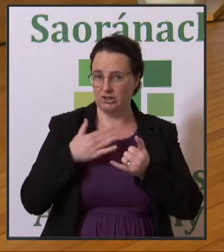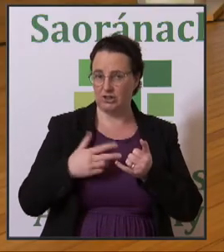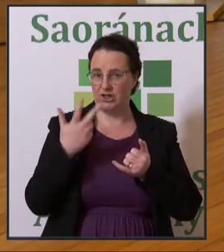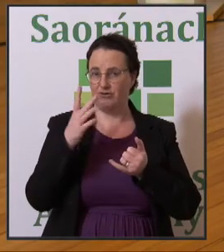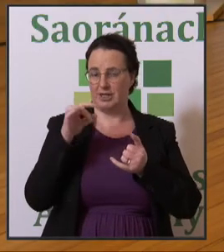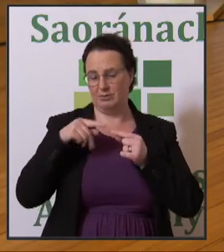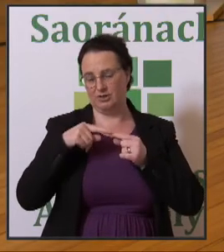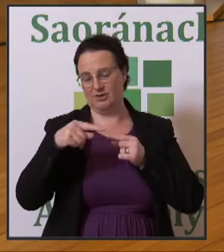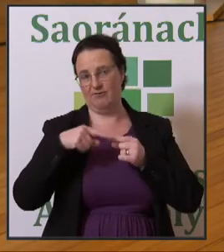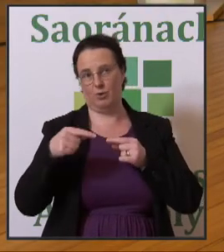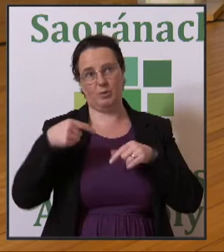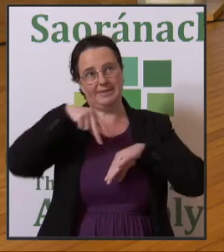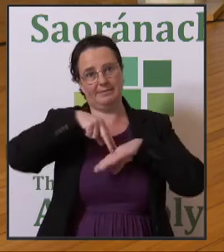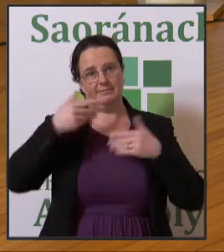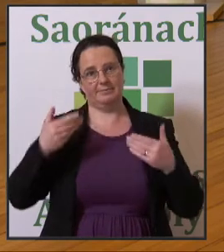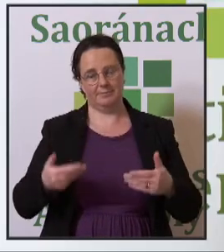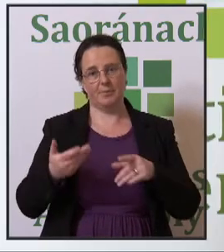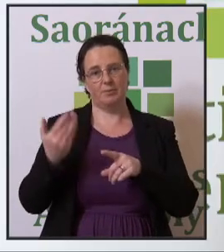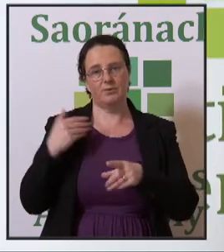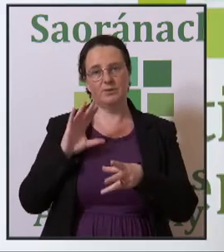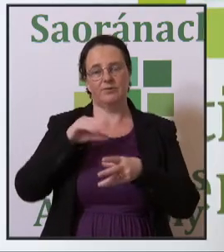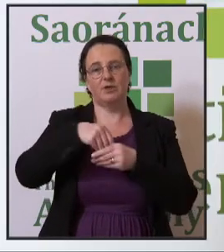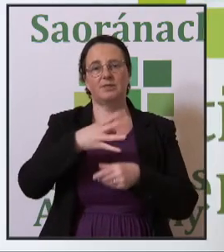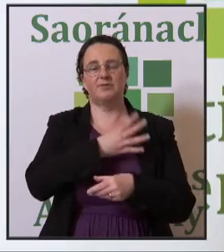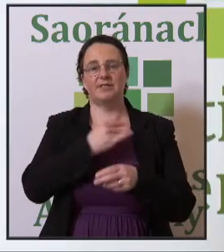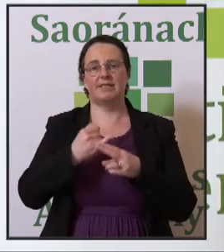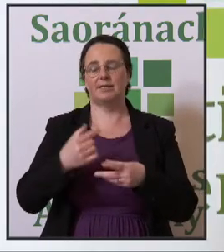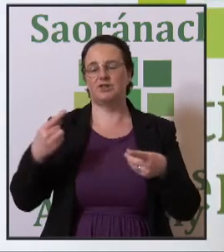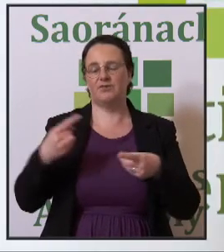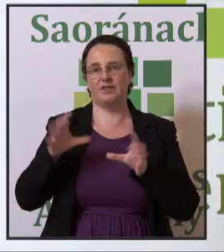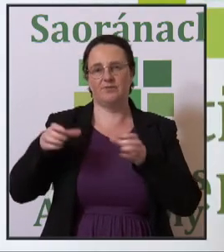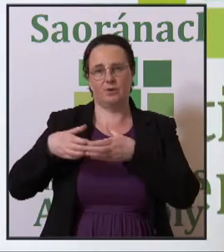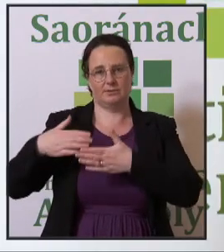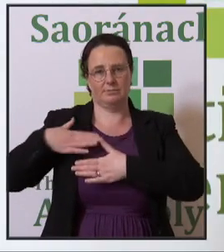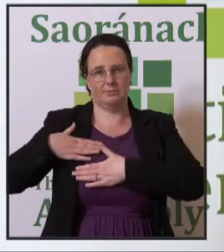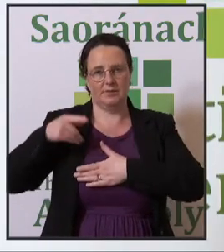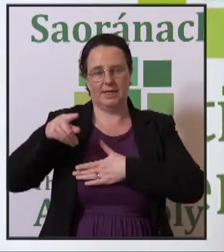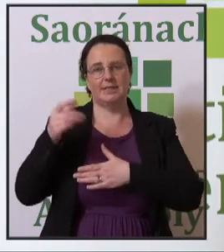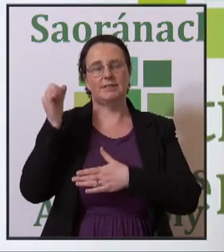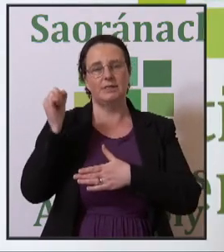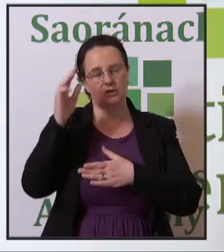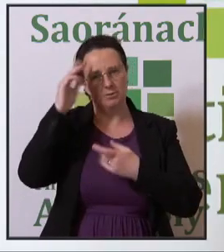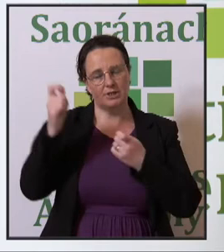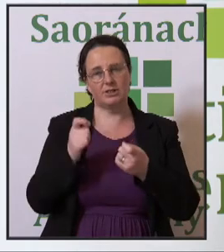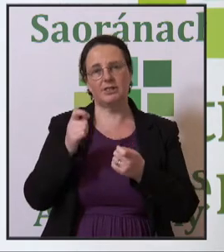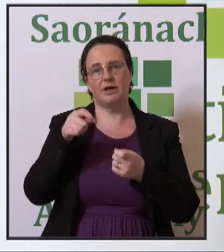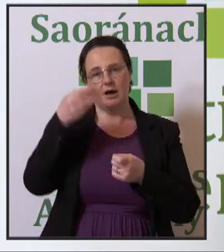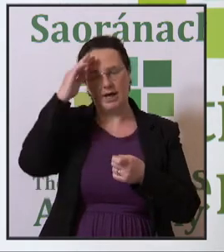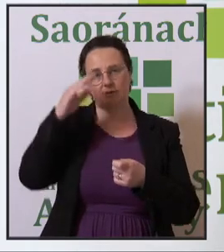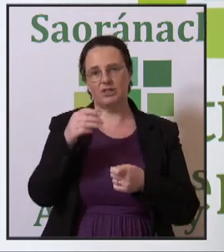stand. A former officer in the Defence Forces, Jim now holds a senior management position at the Irish Aviation